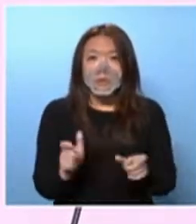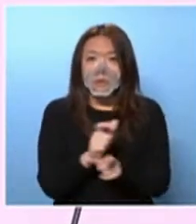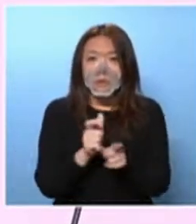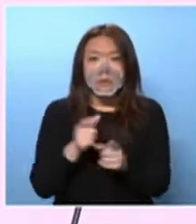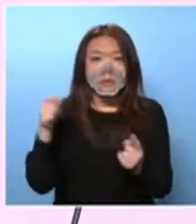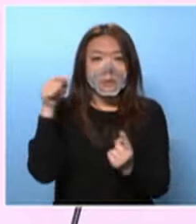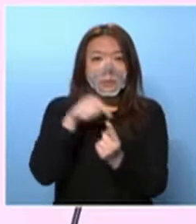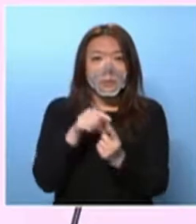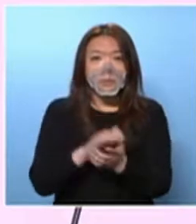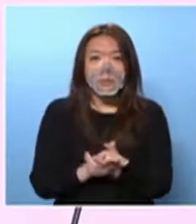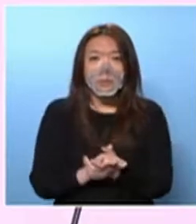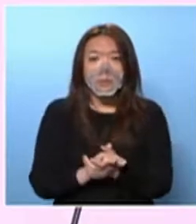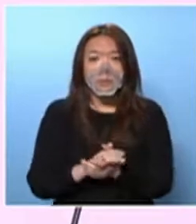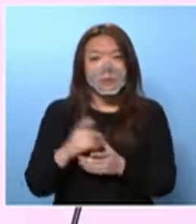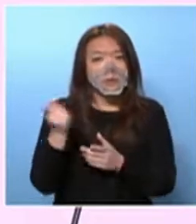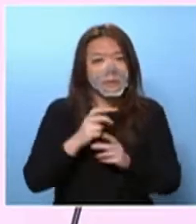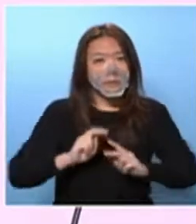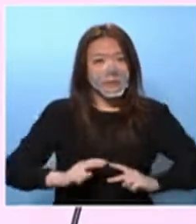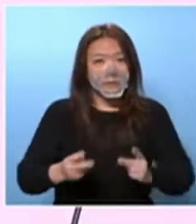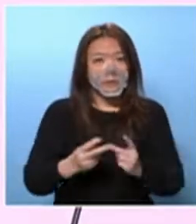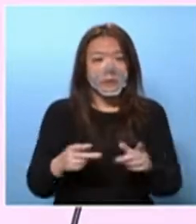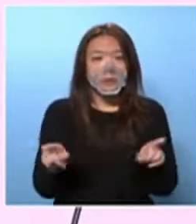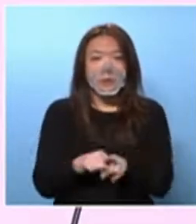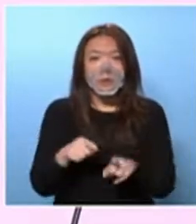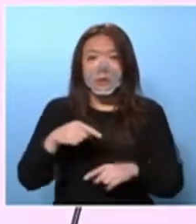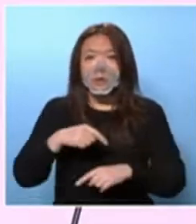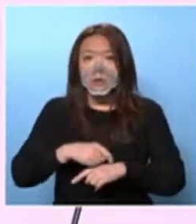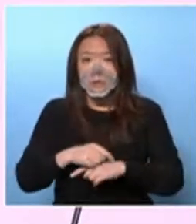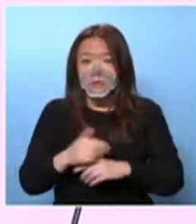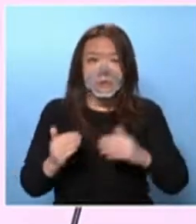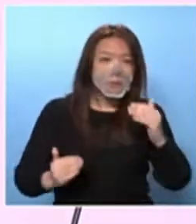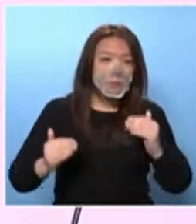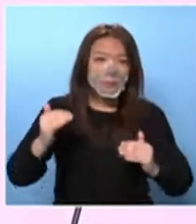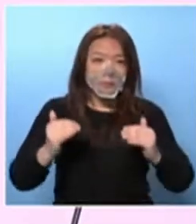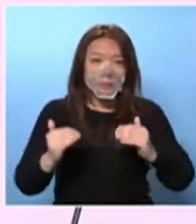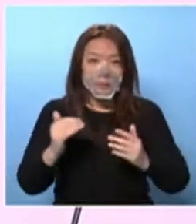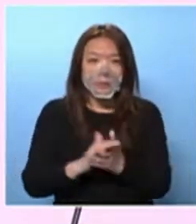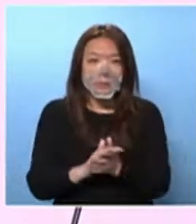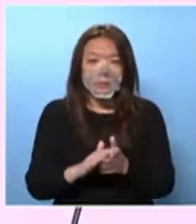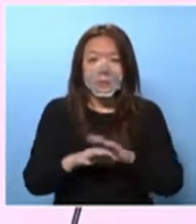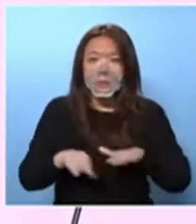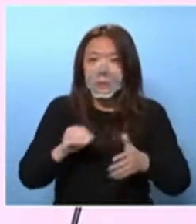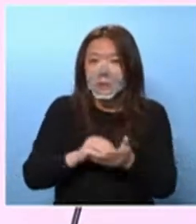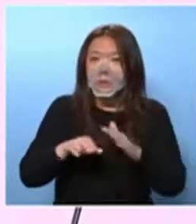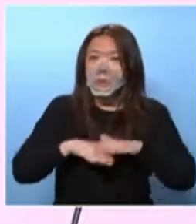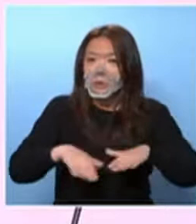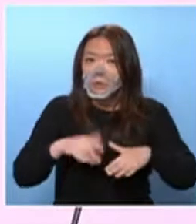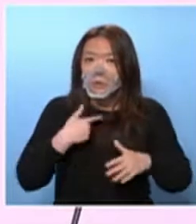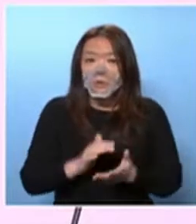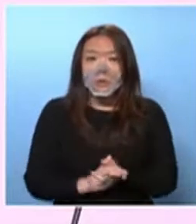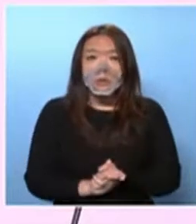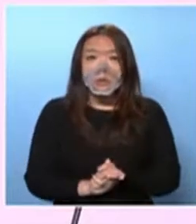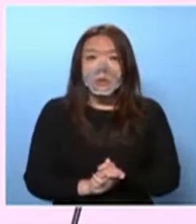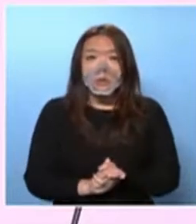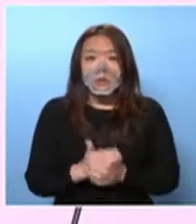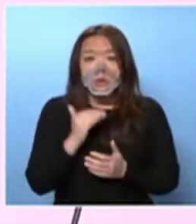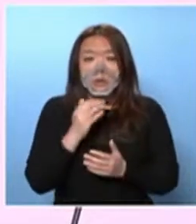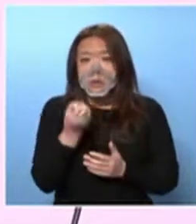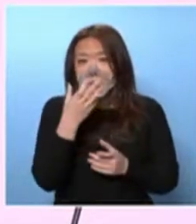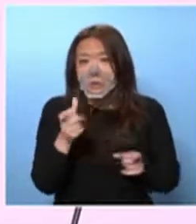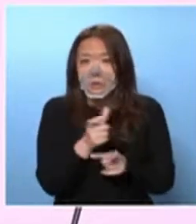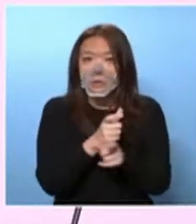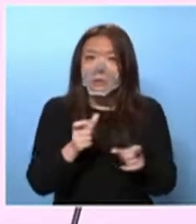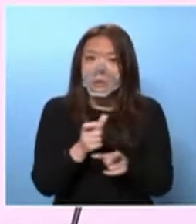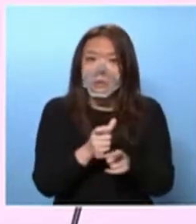will endeavor to achieve the goal of enhancing the capability of the financial sector in serving the real economy. While making rapid developments, we need to strike a balance to